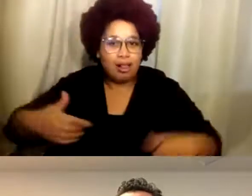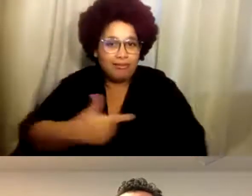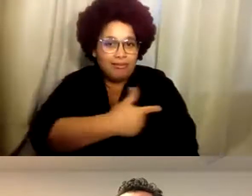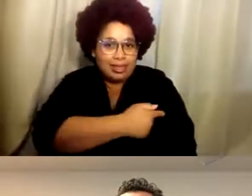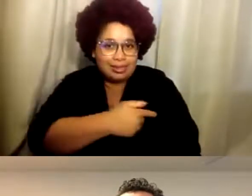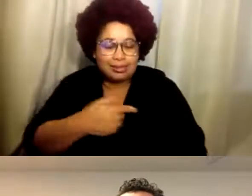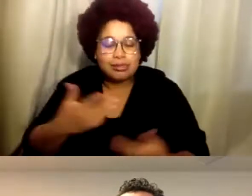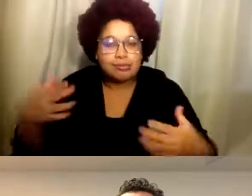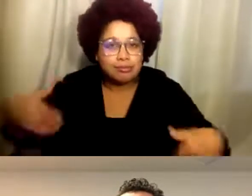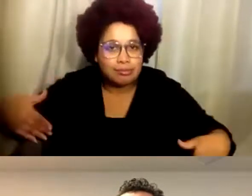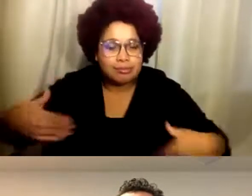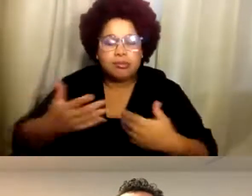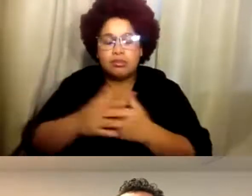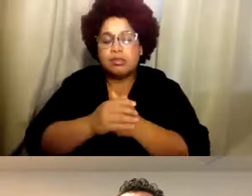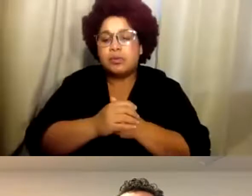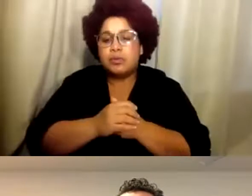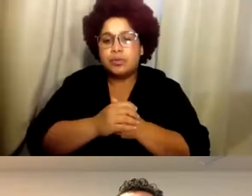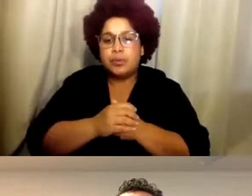vaccinated yet.